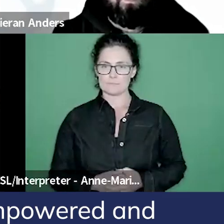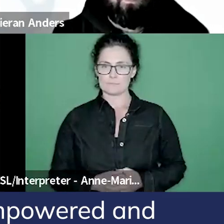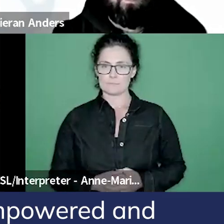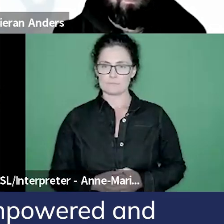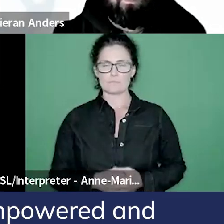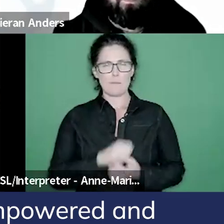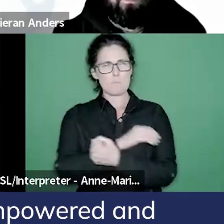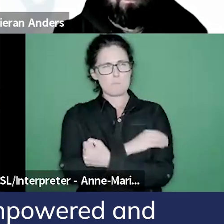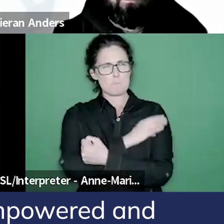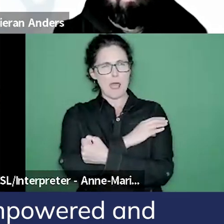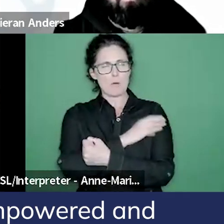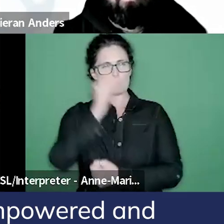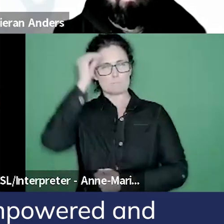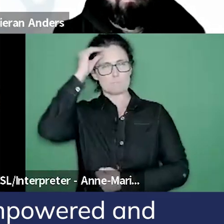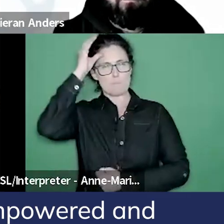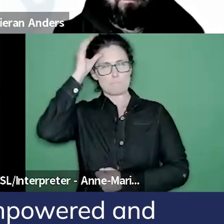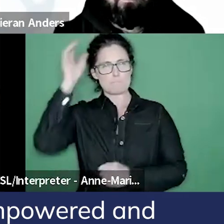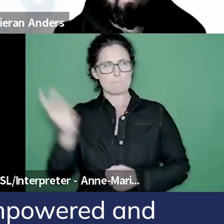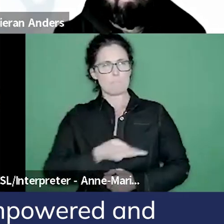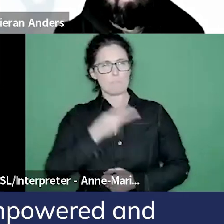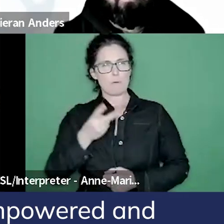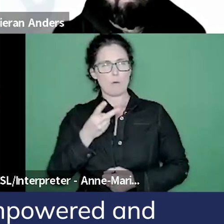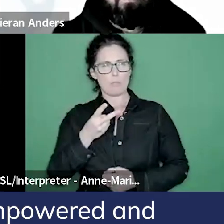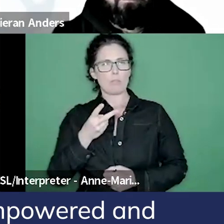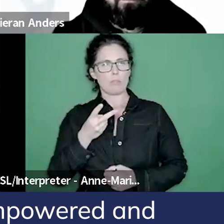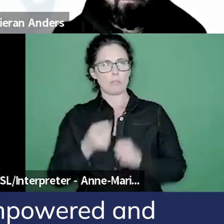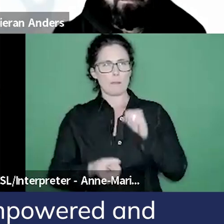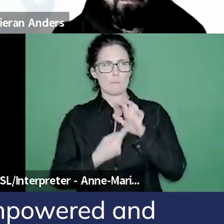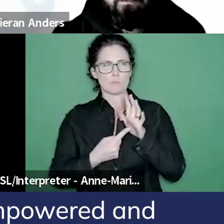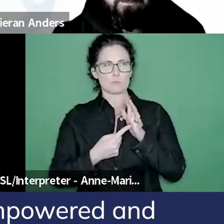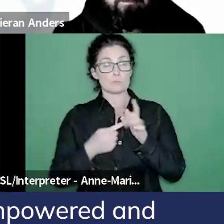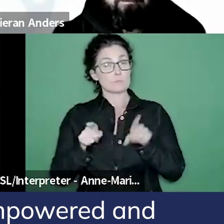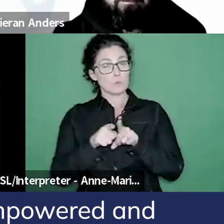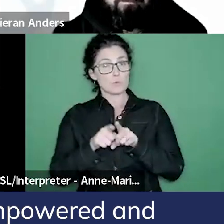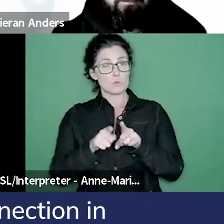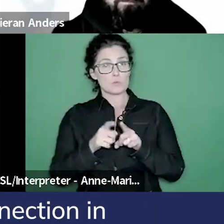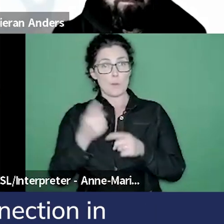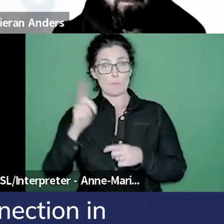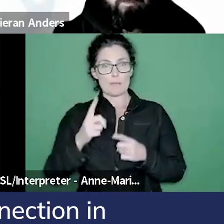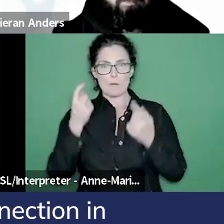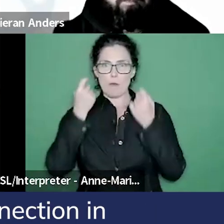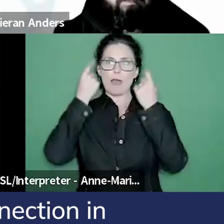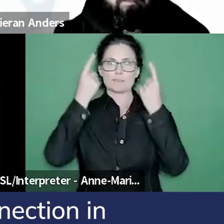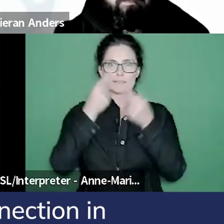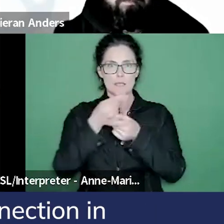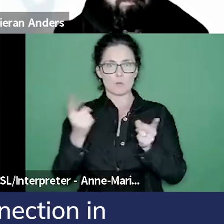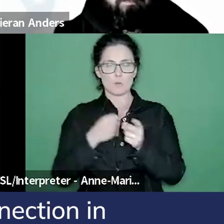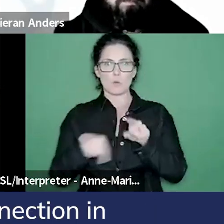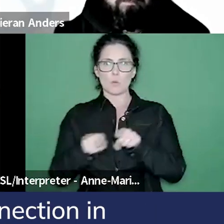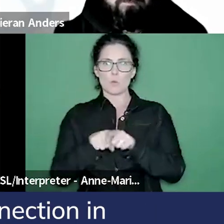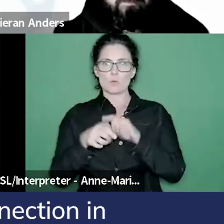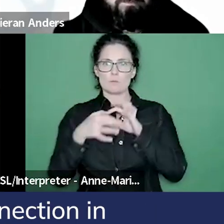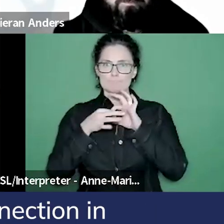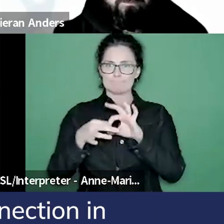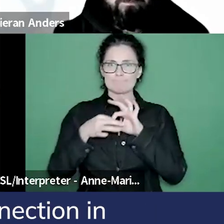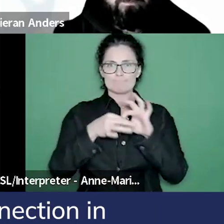and informed and understood, and also